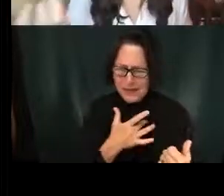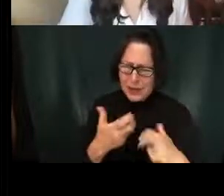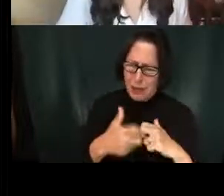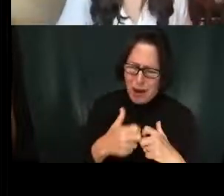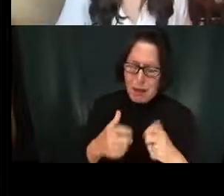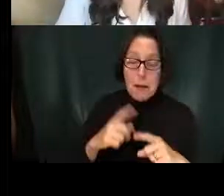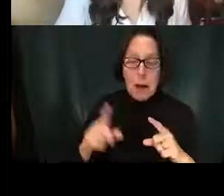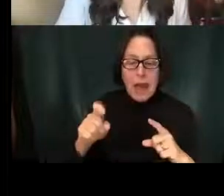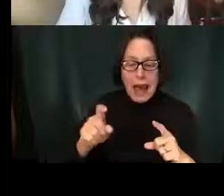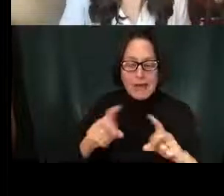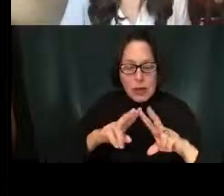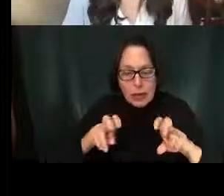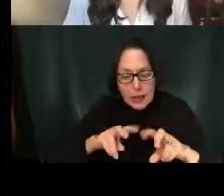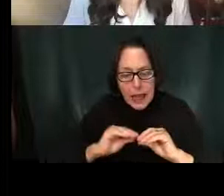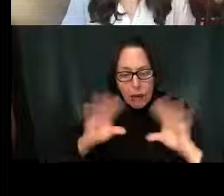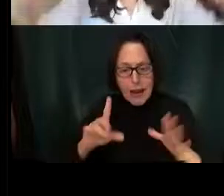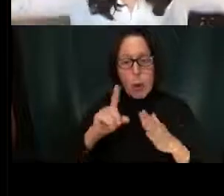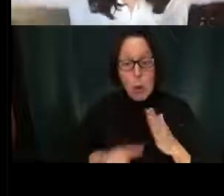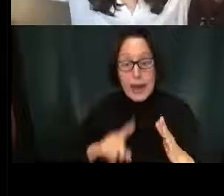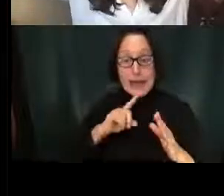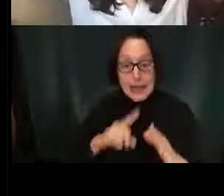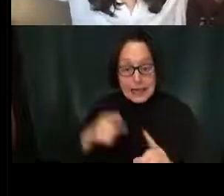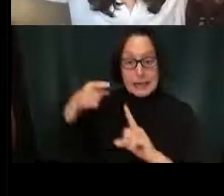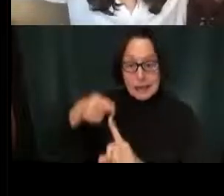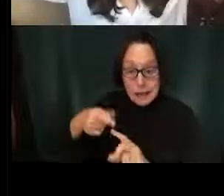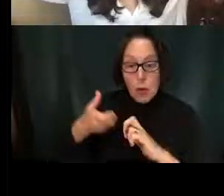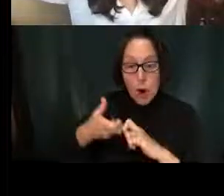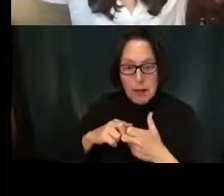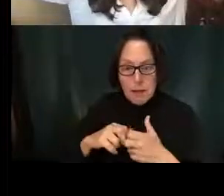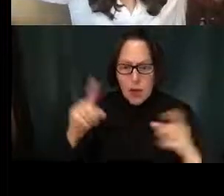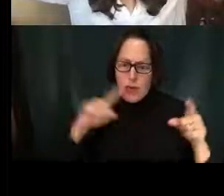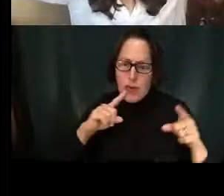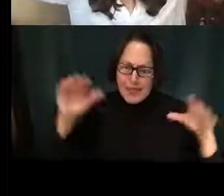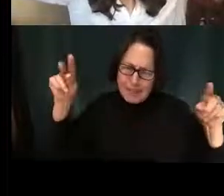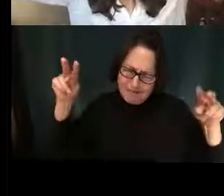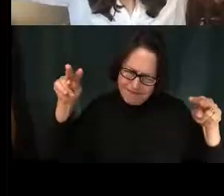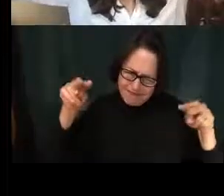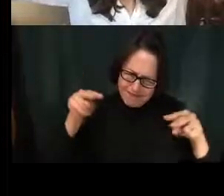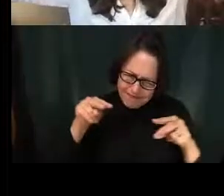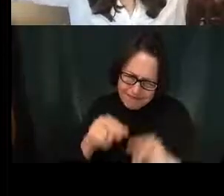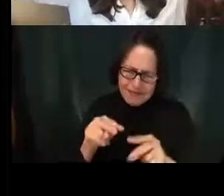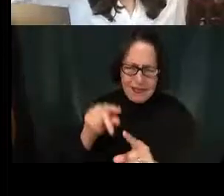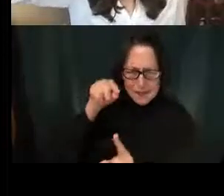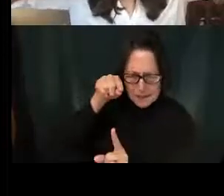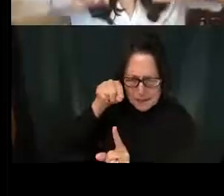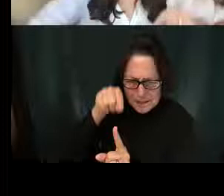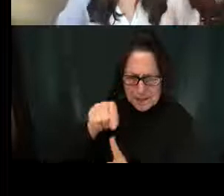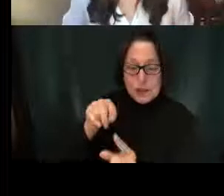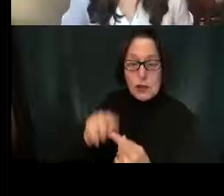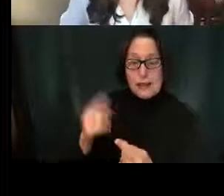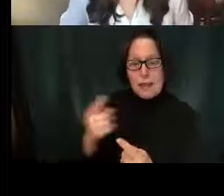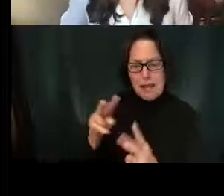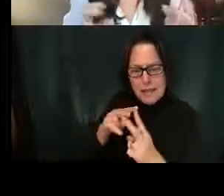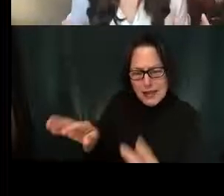to clarify what the real problem is. Thus, getting really specific and narrowing down into something really clear and